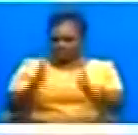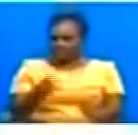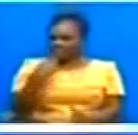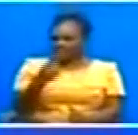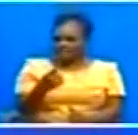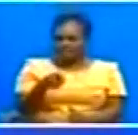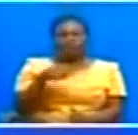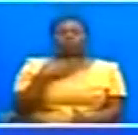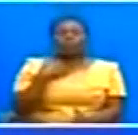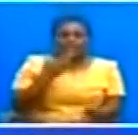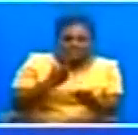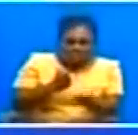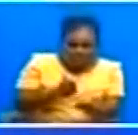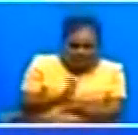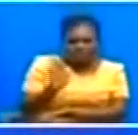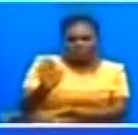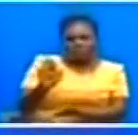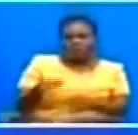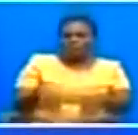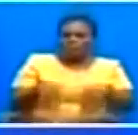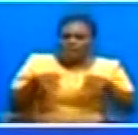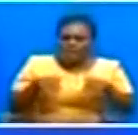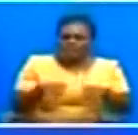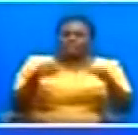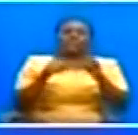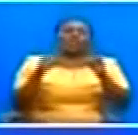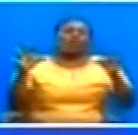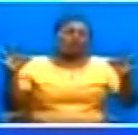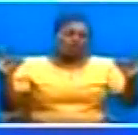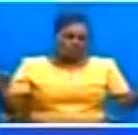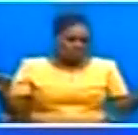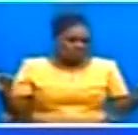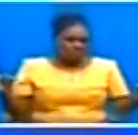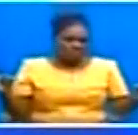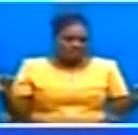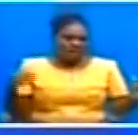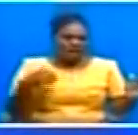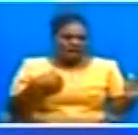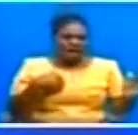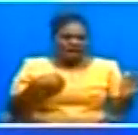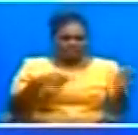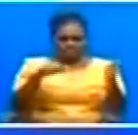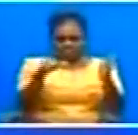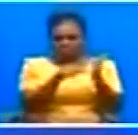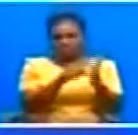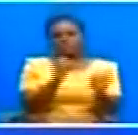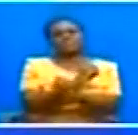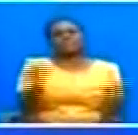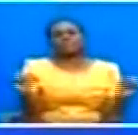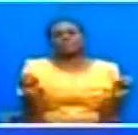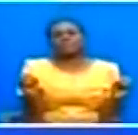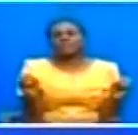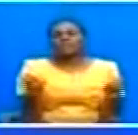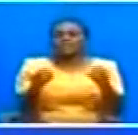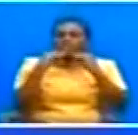are saying they want their rights. They have been waiting for far too long. In fact, having no issues if we interviewed the students or not. Linda,